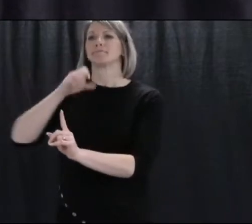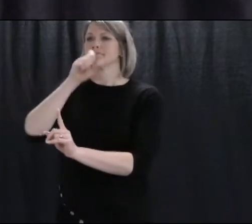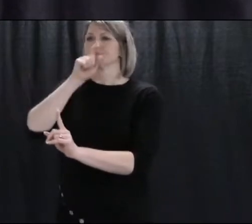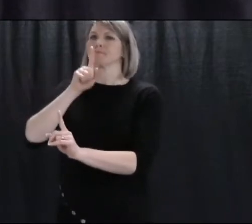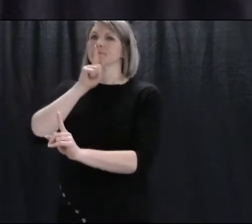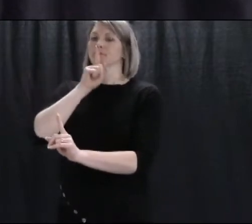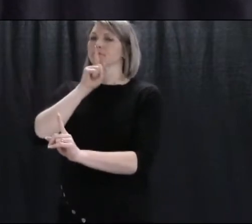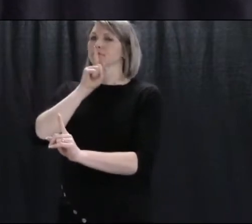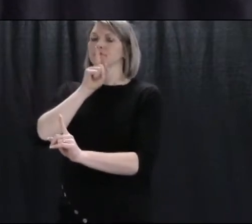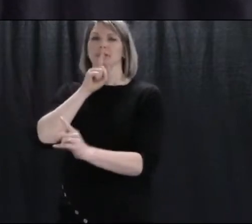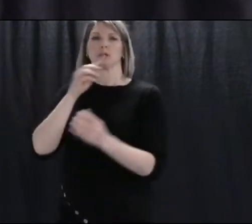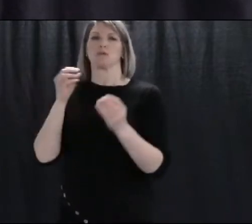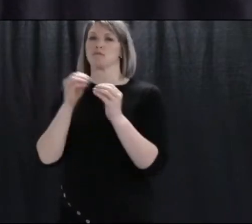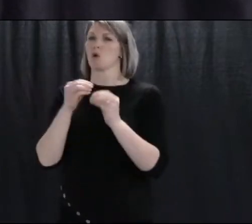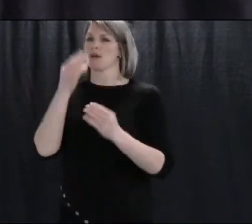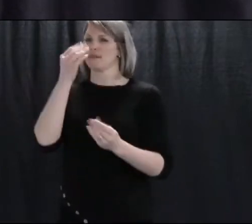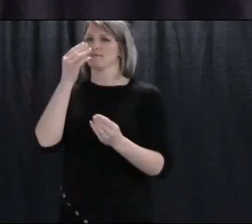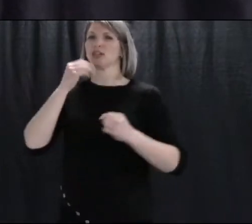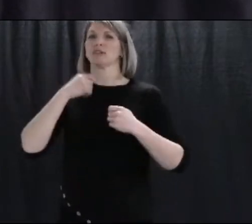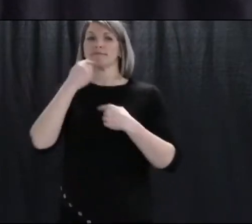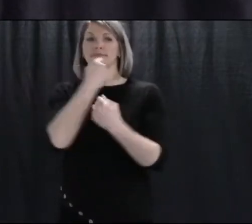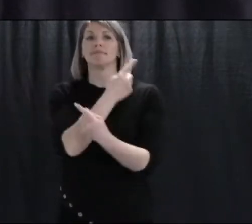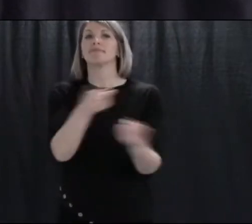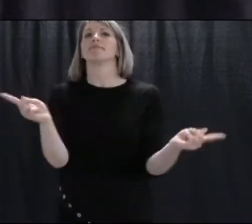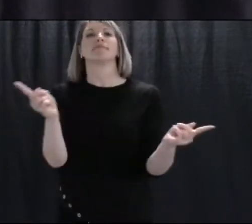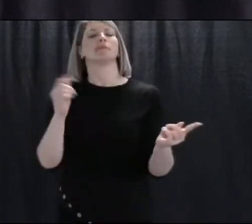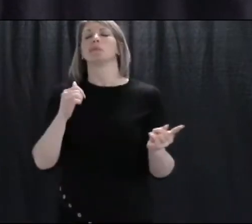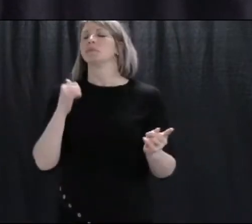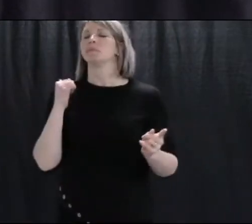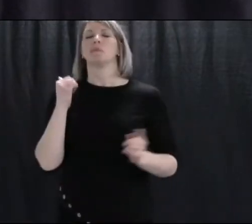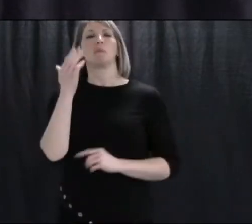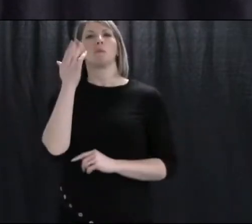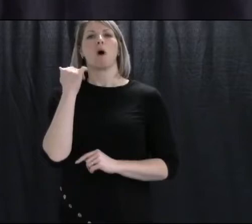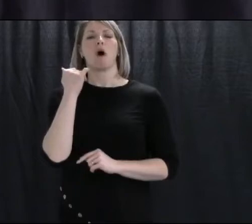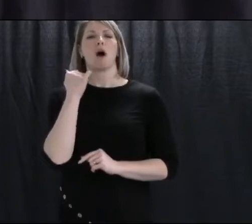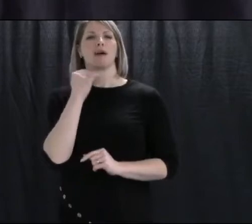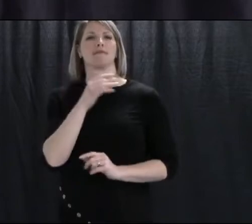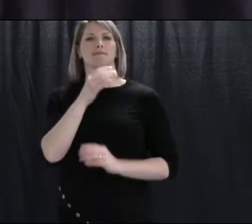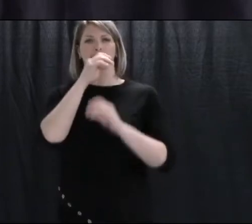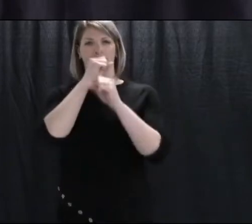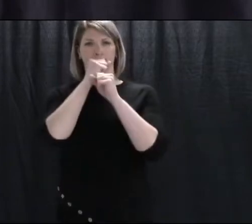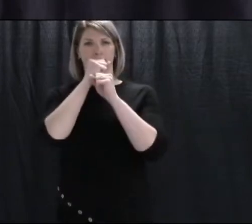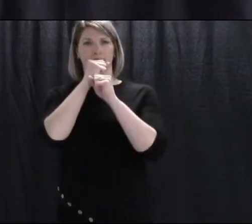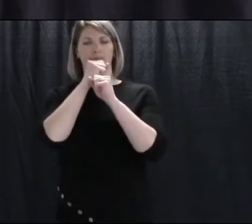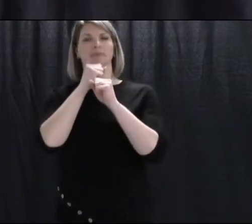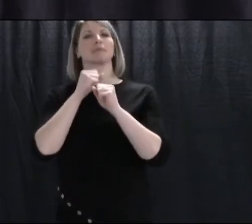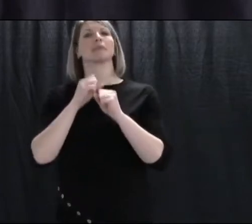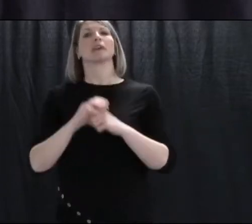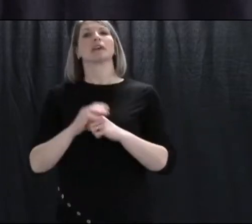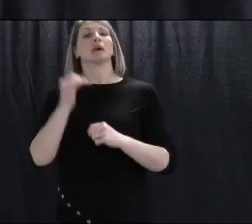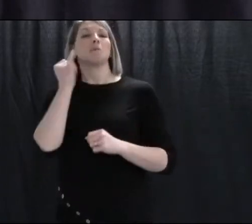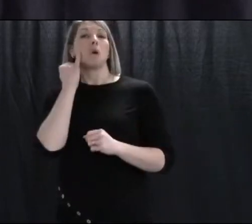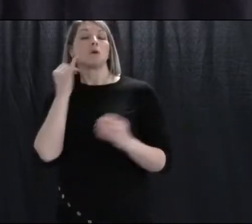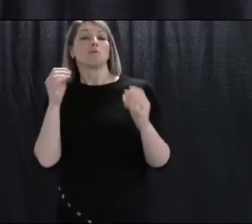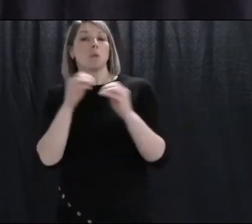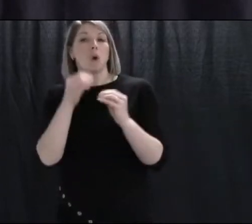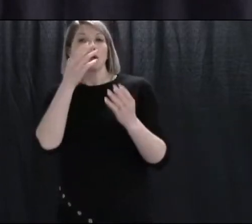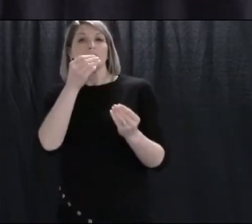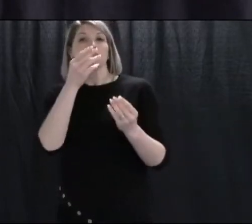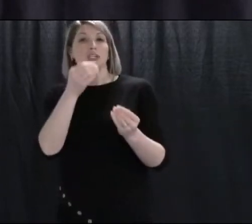information that could potentially identify individuals at this time. However, if there was information that needed to be